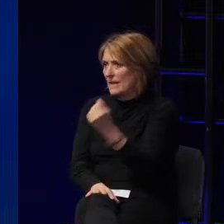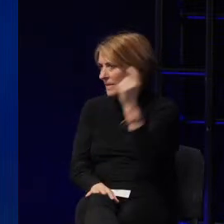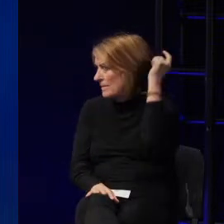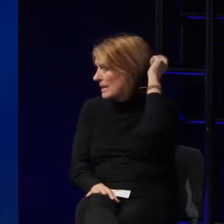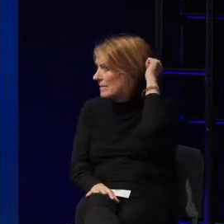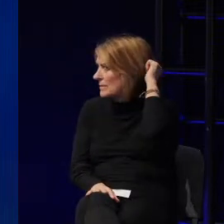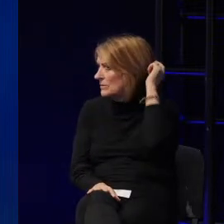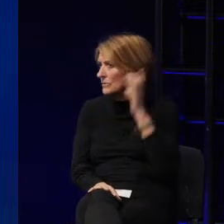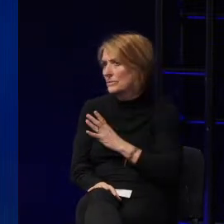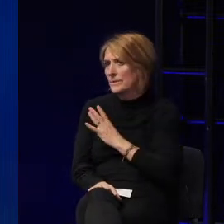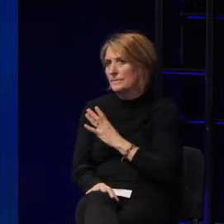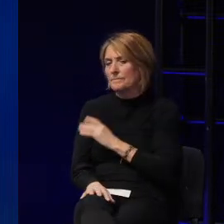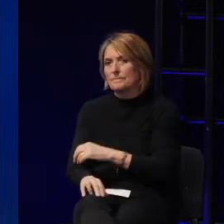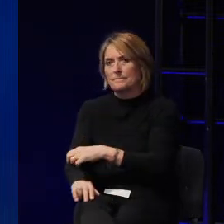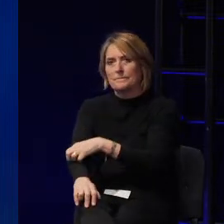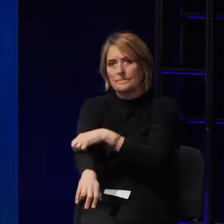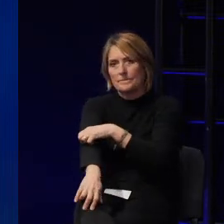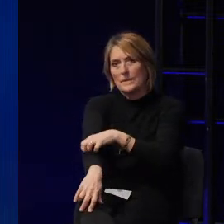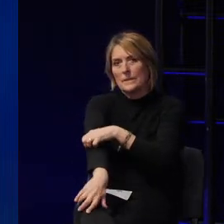mind.